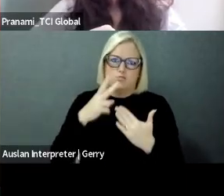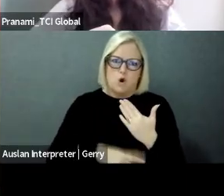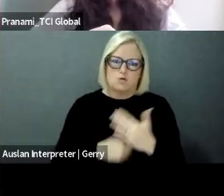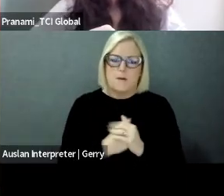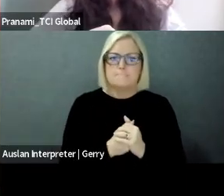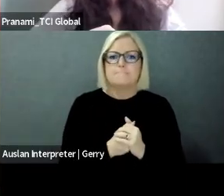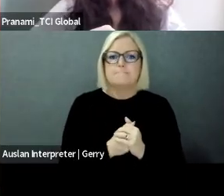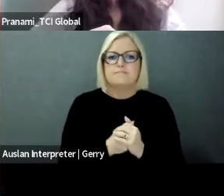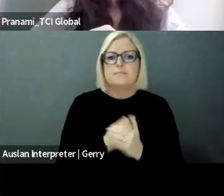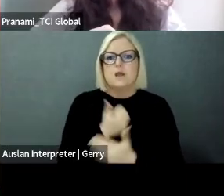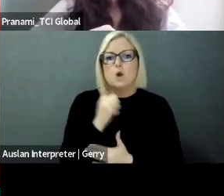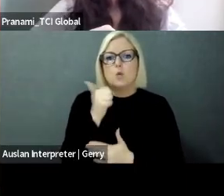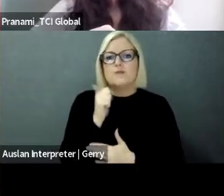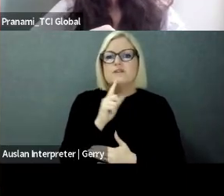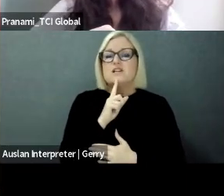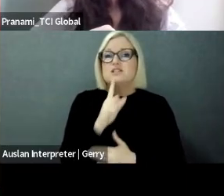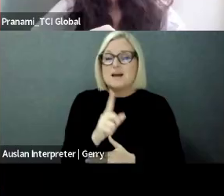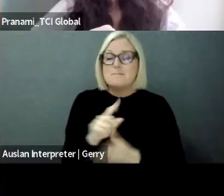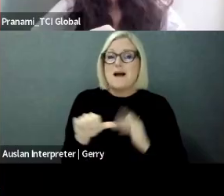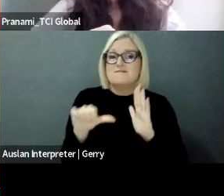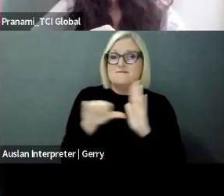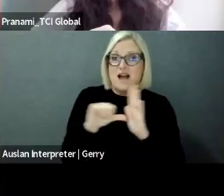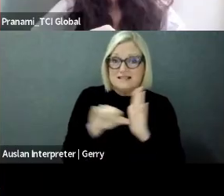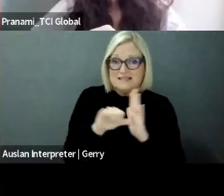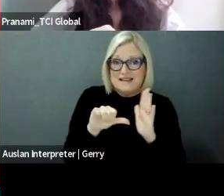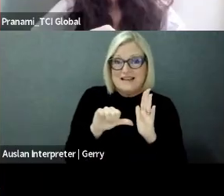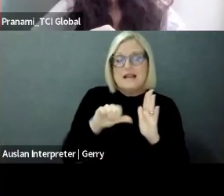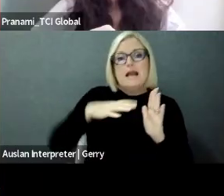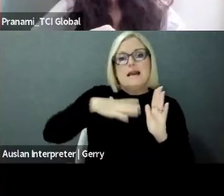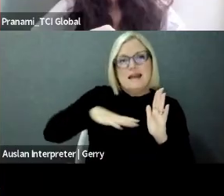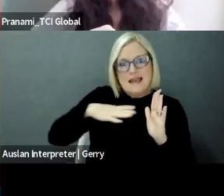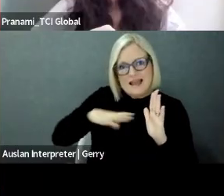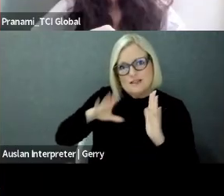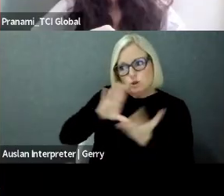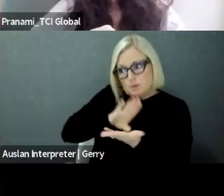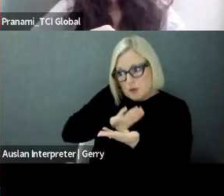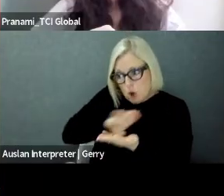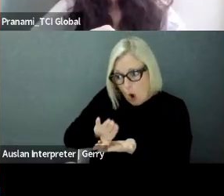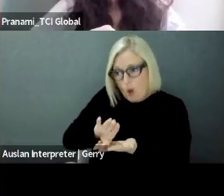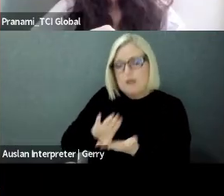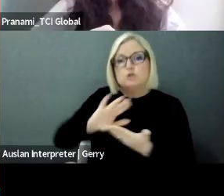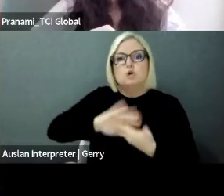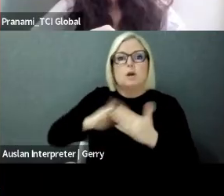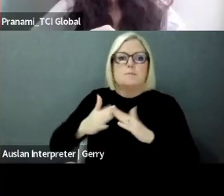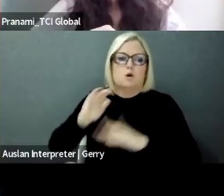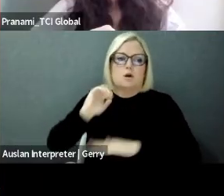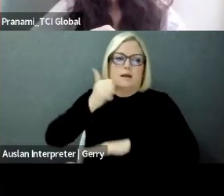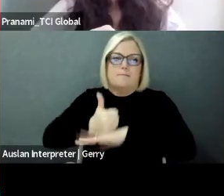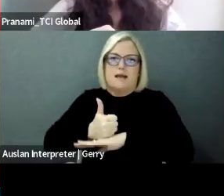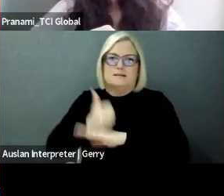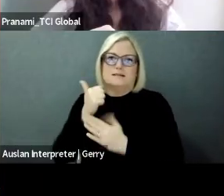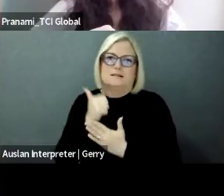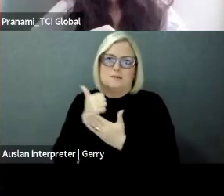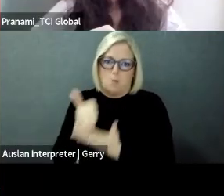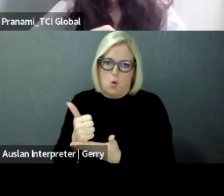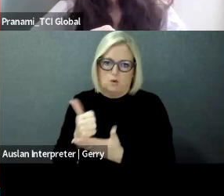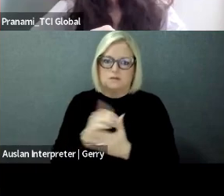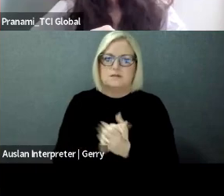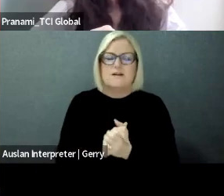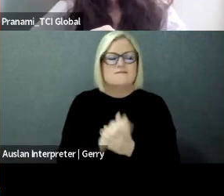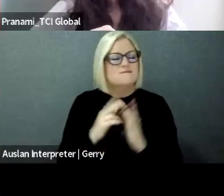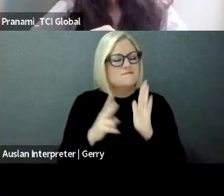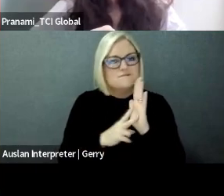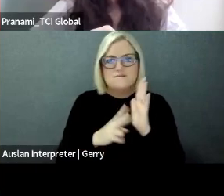many times already, but shifting funding towards community-based supports is absolutely essential.